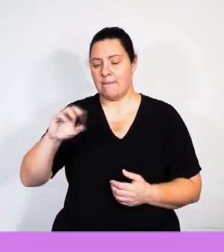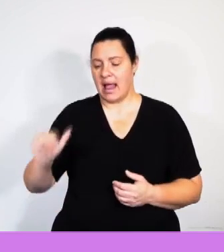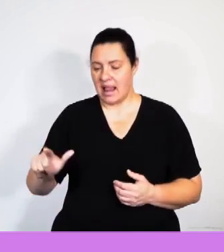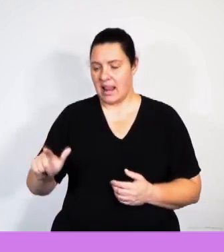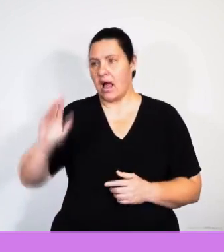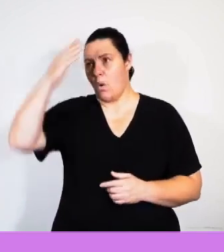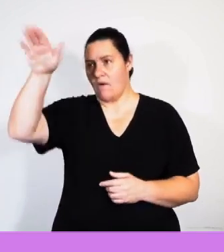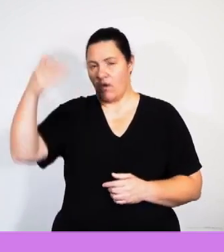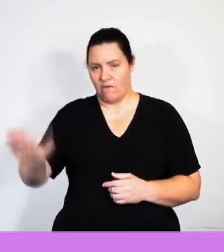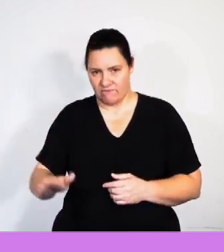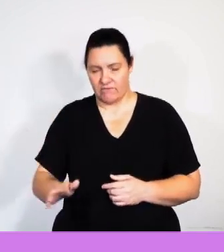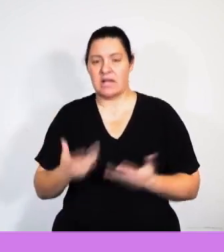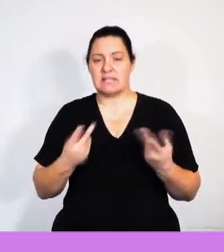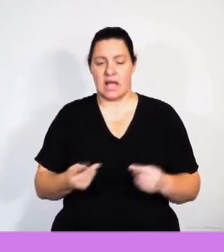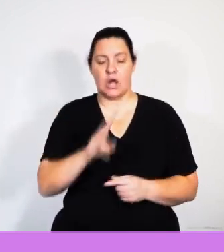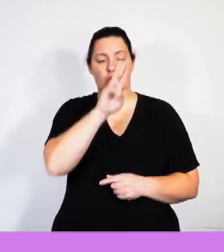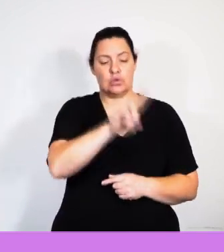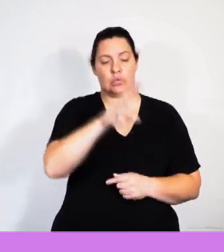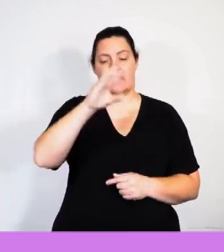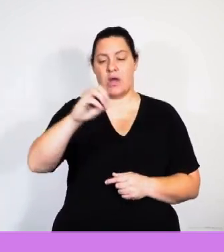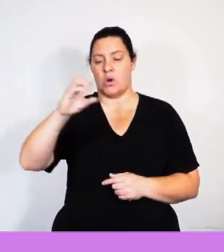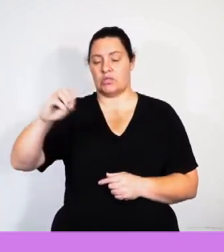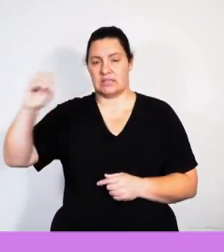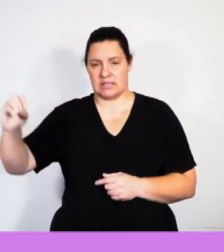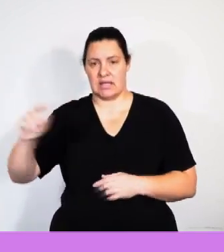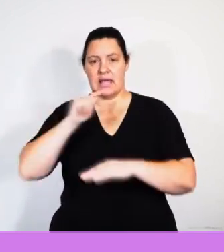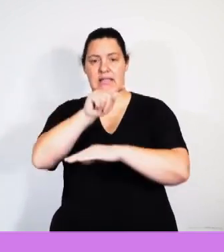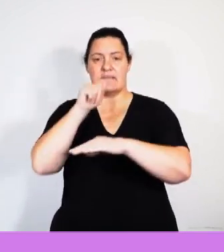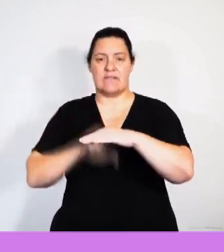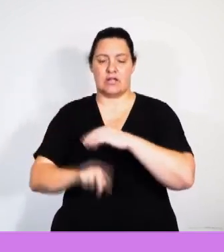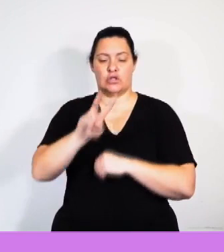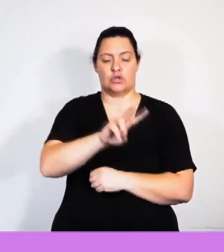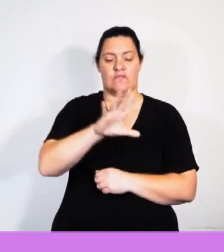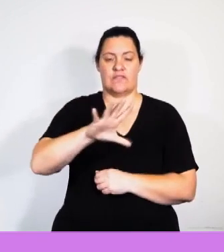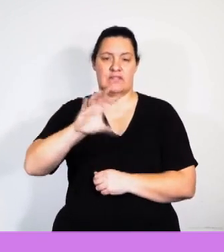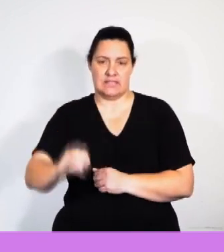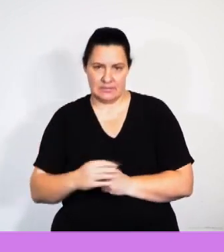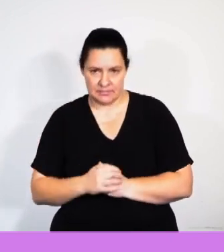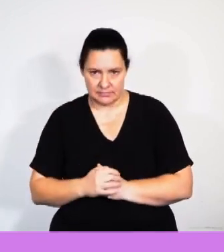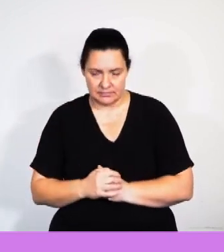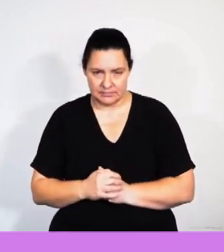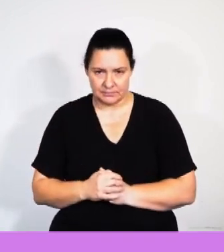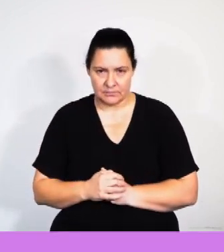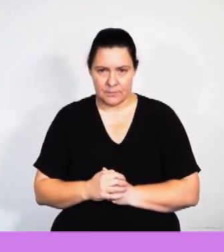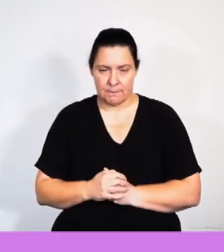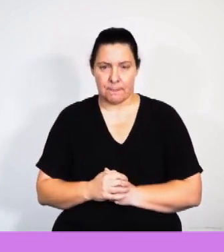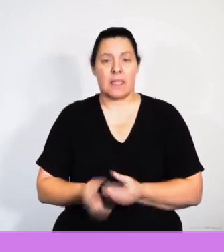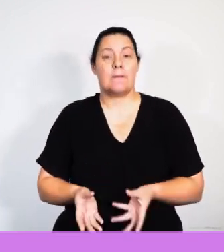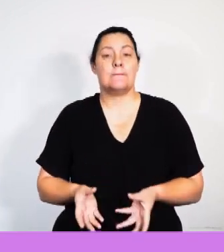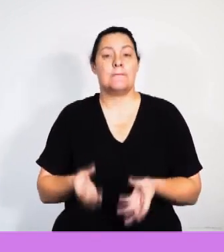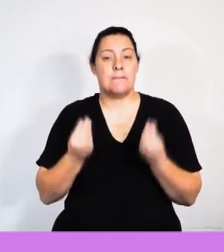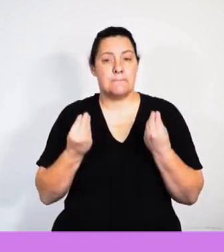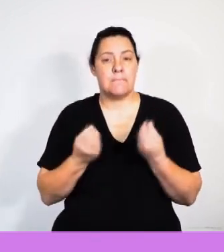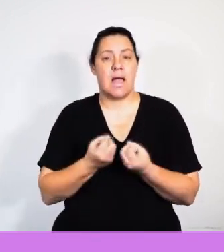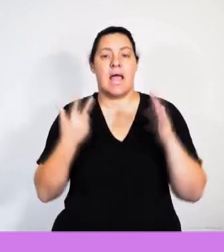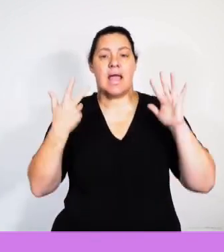cancel one another. Then we say 2,000 divide by 250. This gives